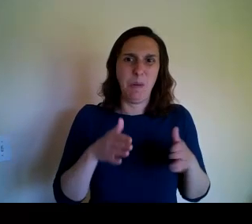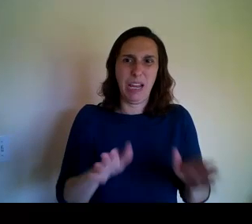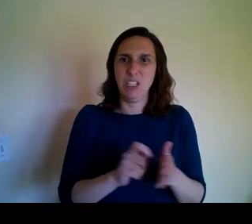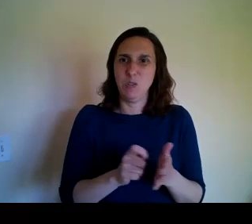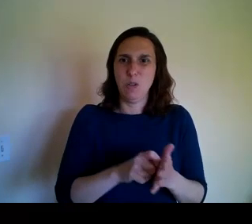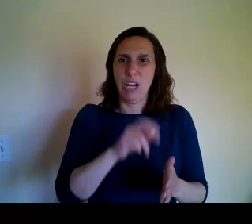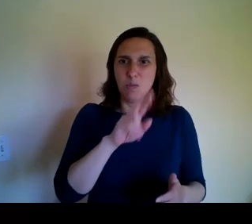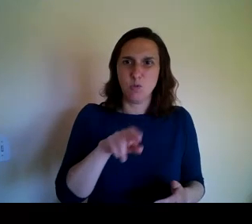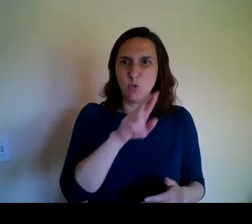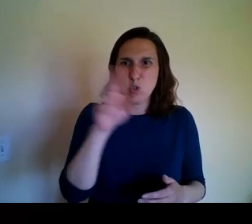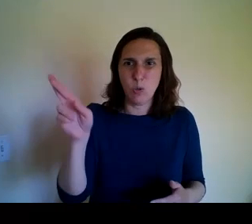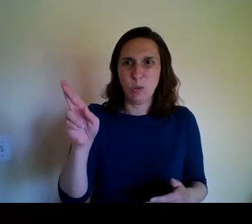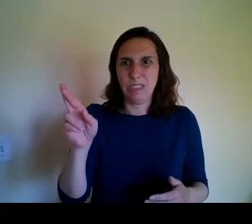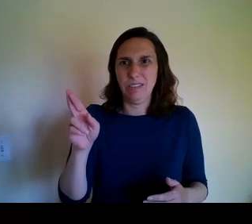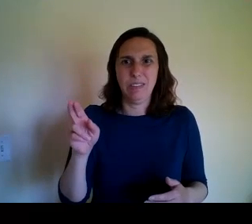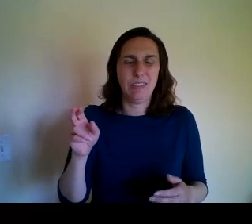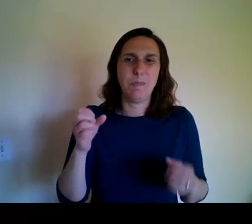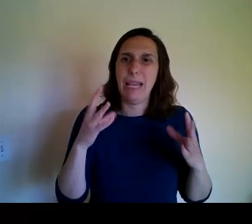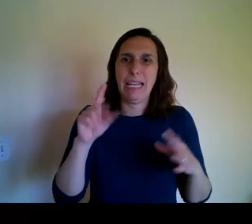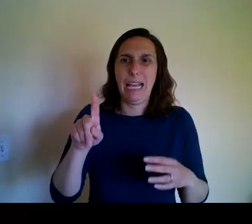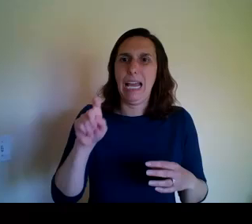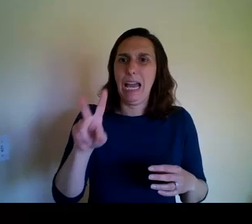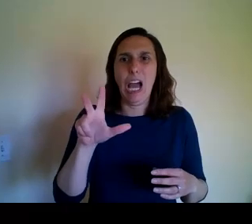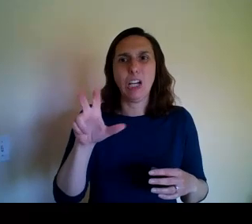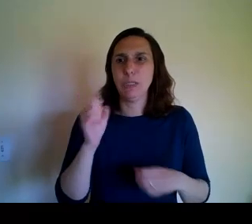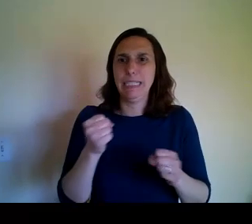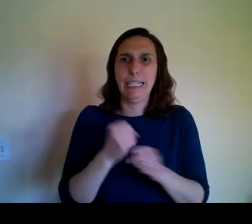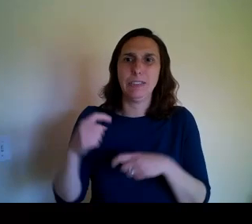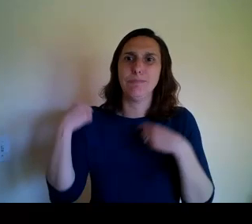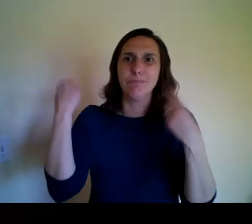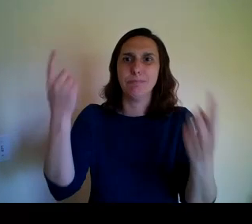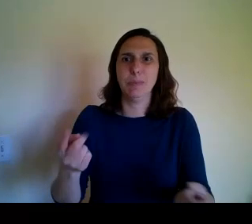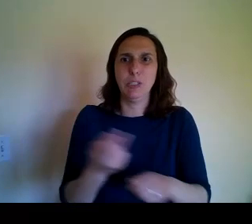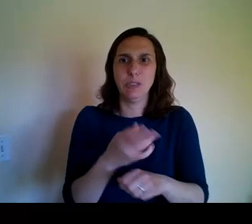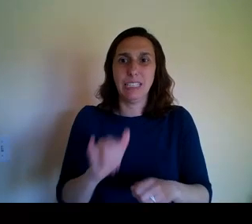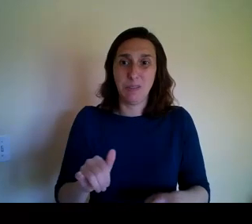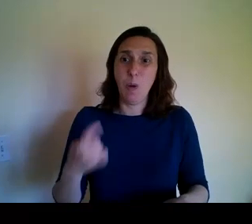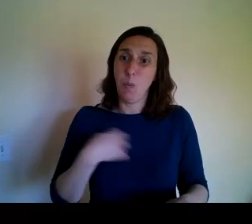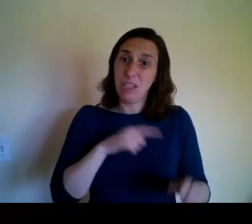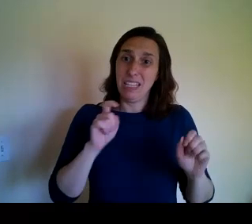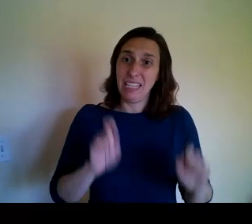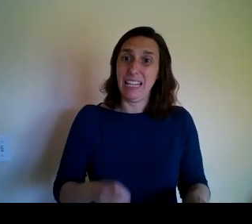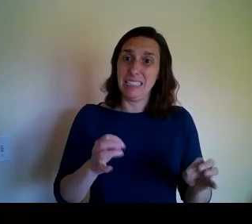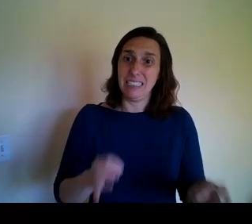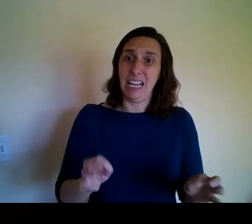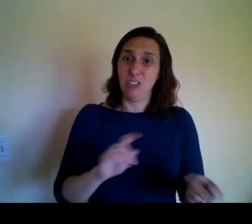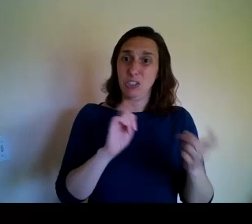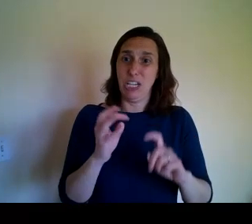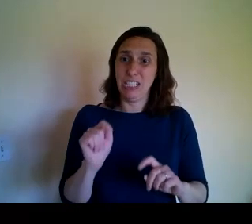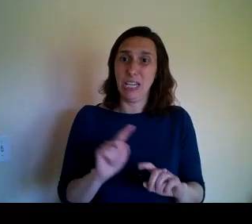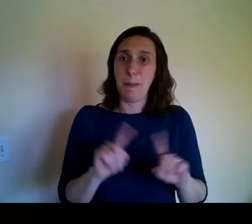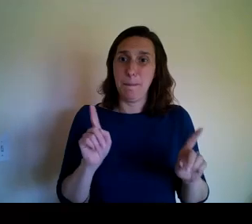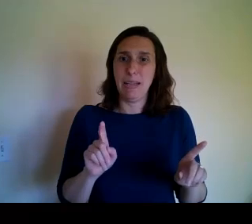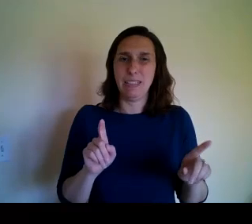of years of it. We can be the generations that change this, but it's the same